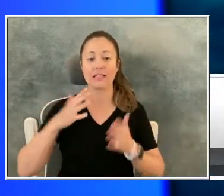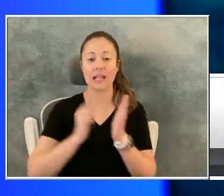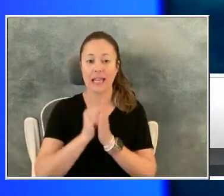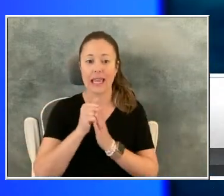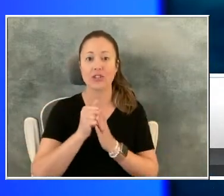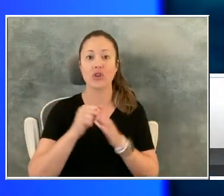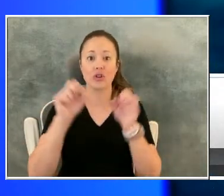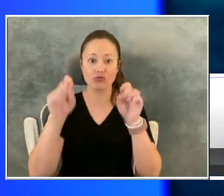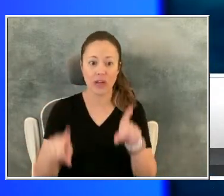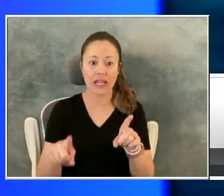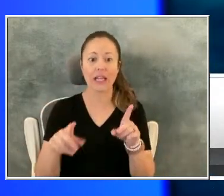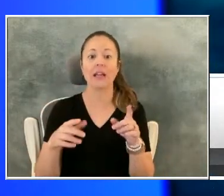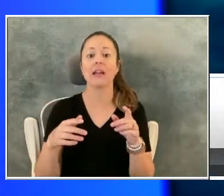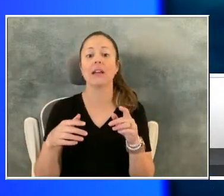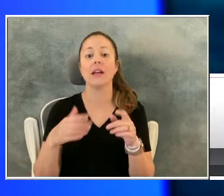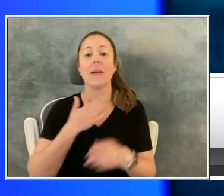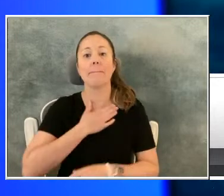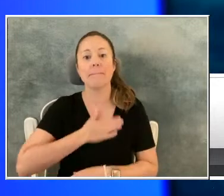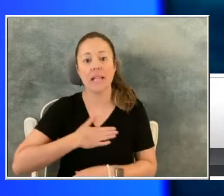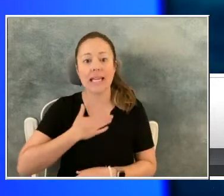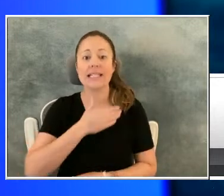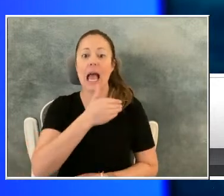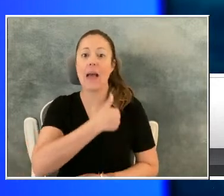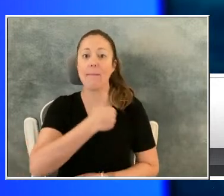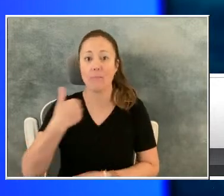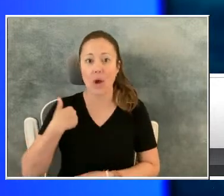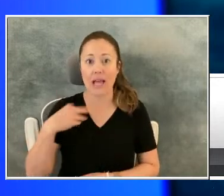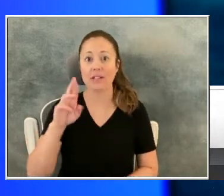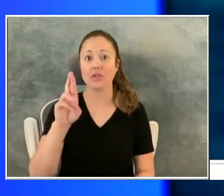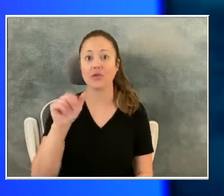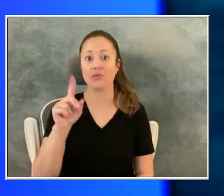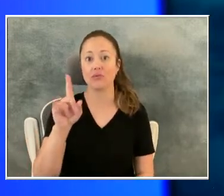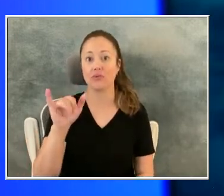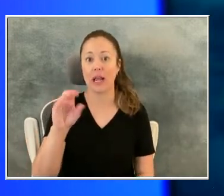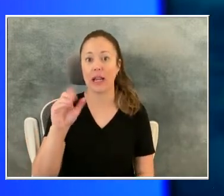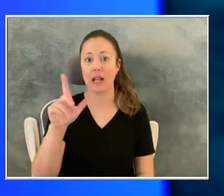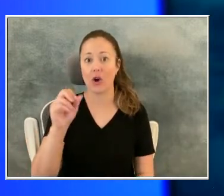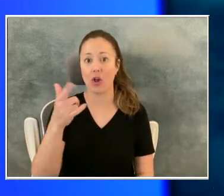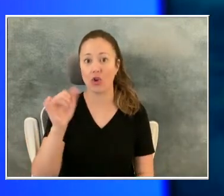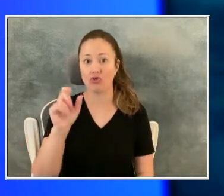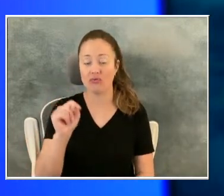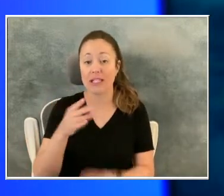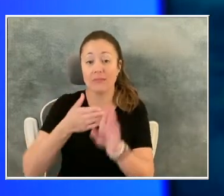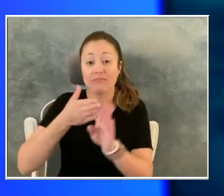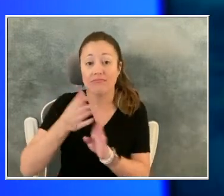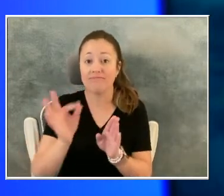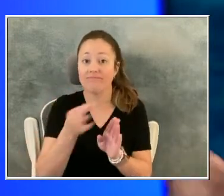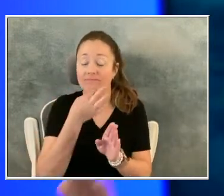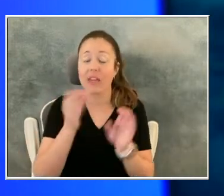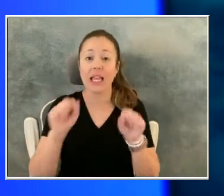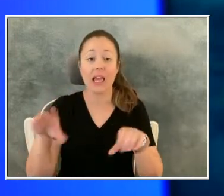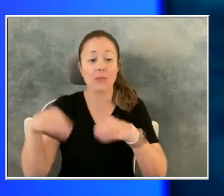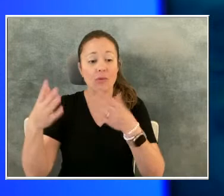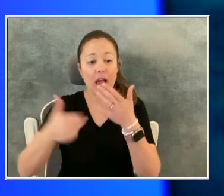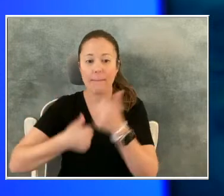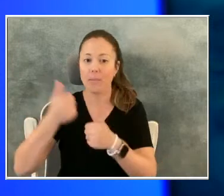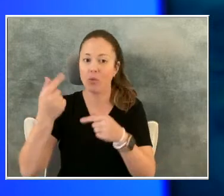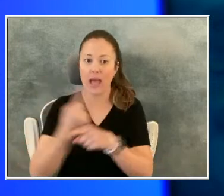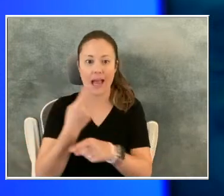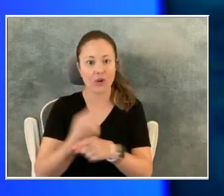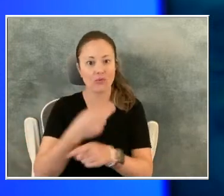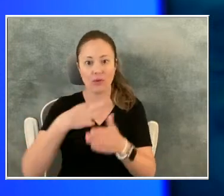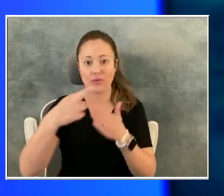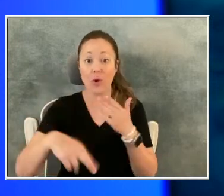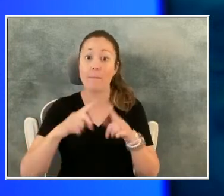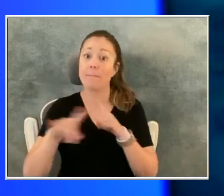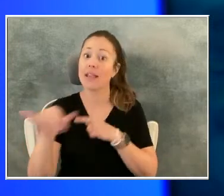with breast radiologists who are specialized experts and can provide the most accurate results. But as you said, it's really important to